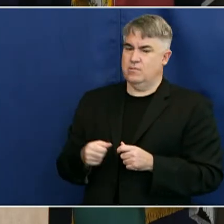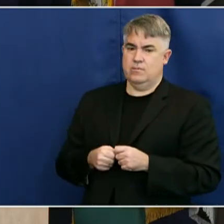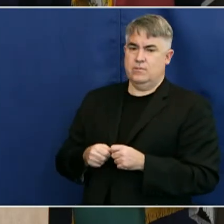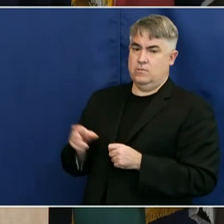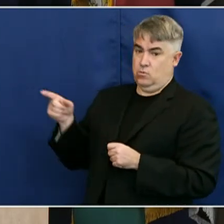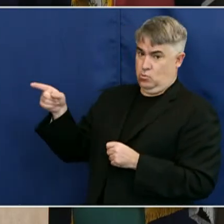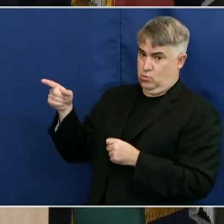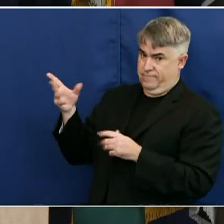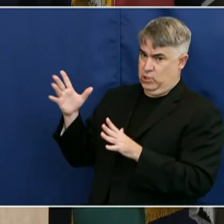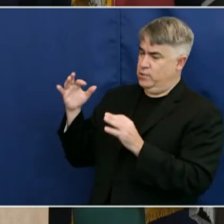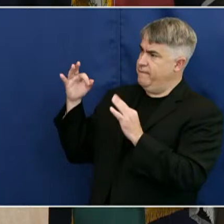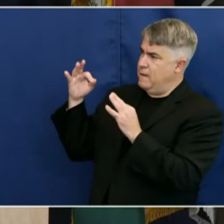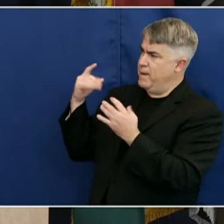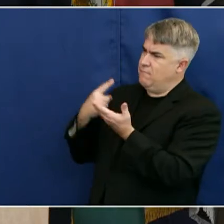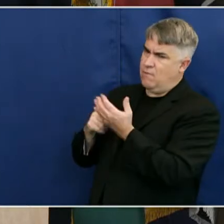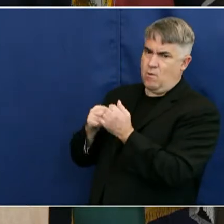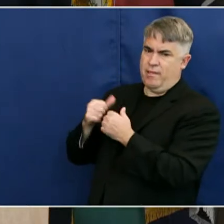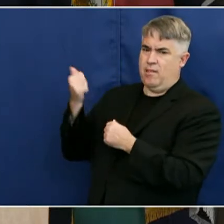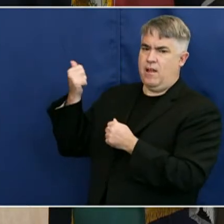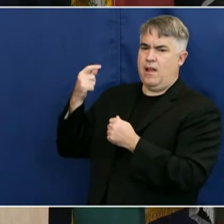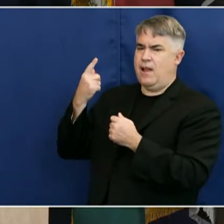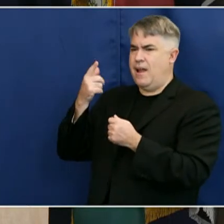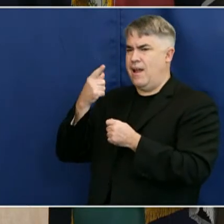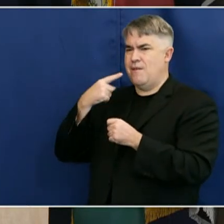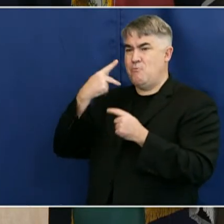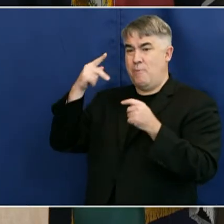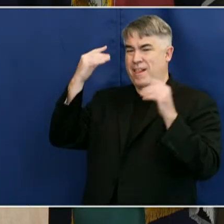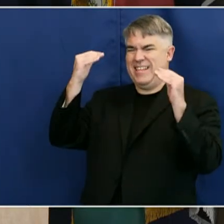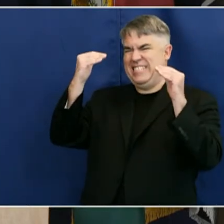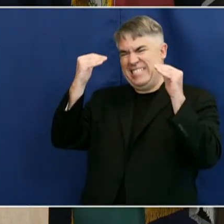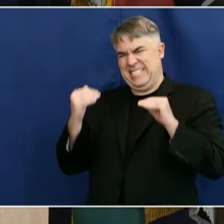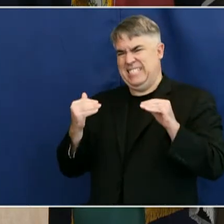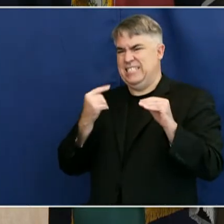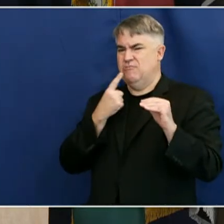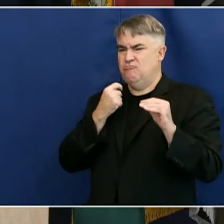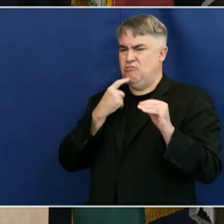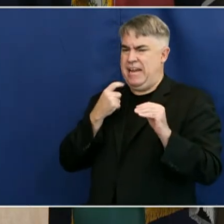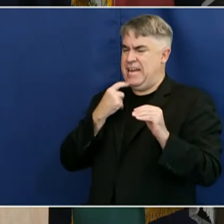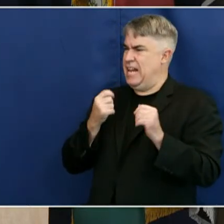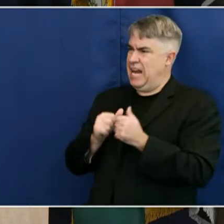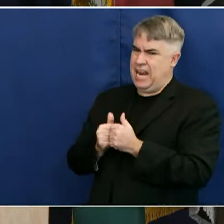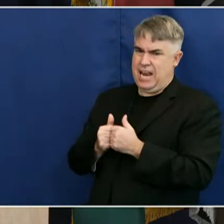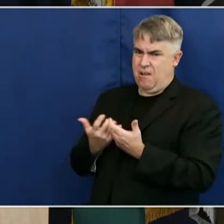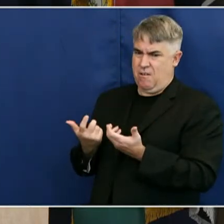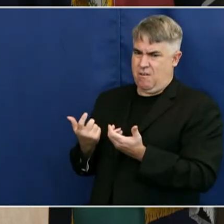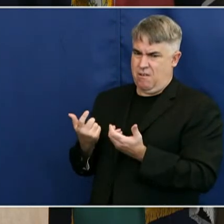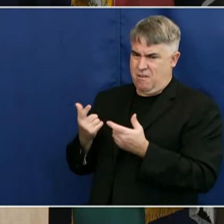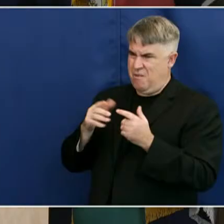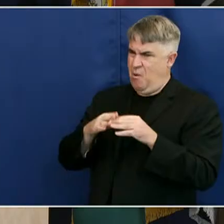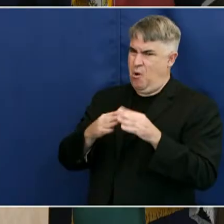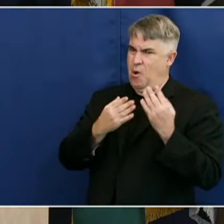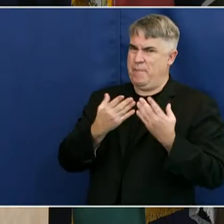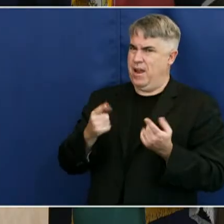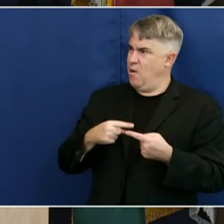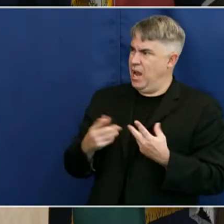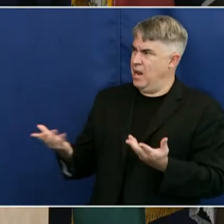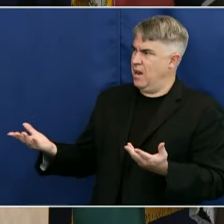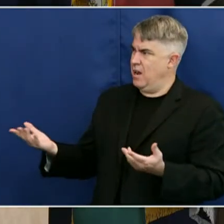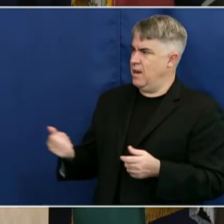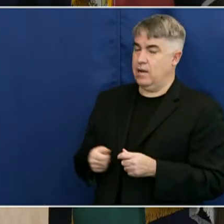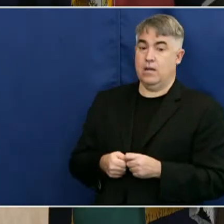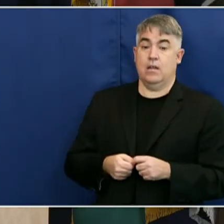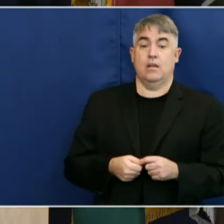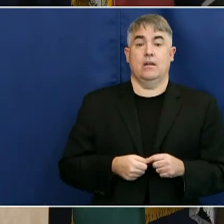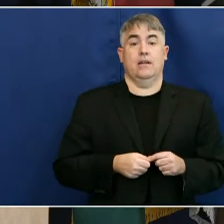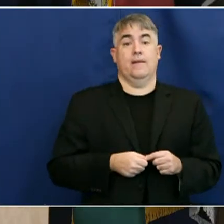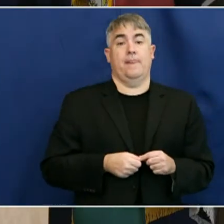provided during the health officer calls with the state about the expansion of the red tier case rate? I am actually sort of